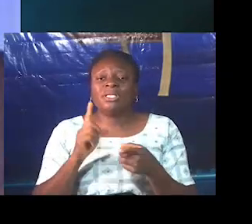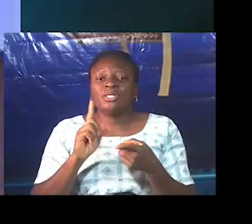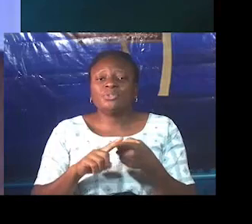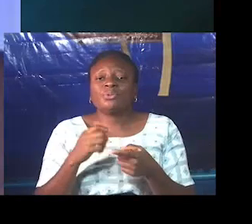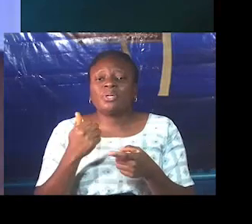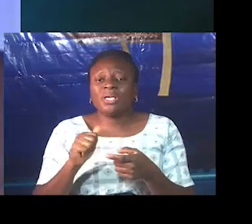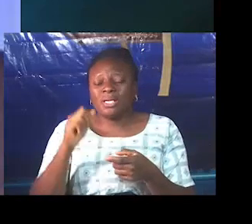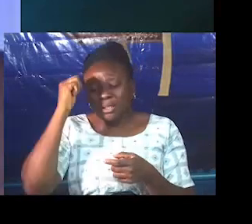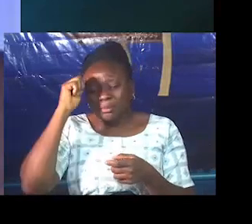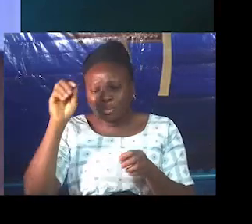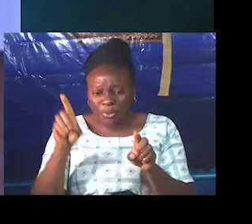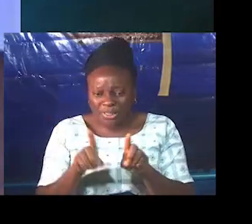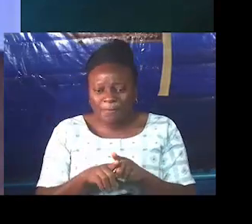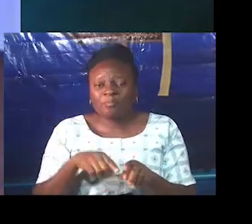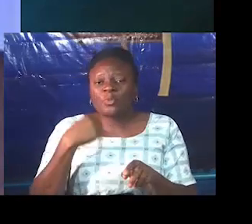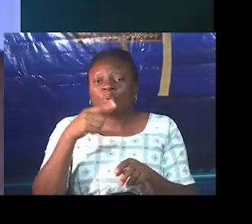still living.